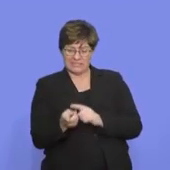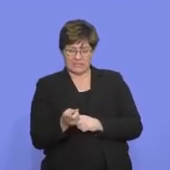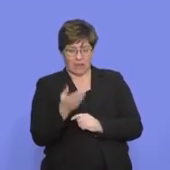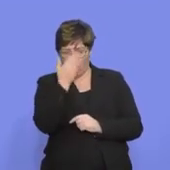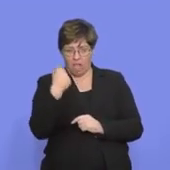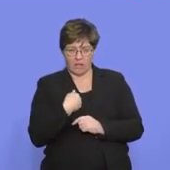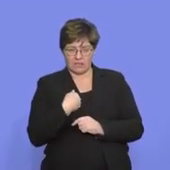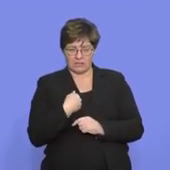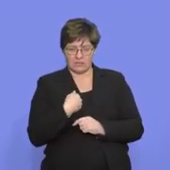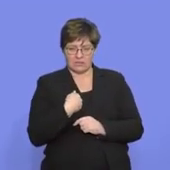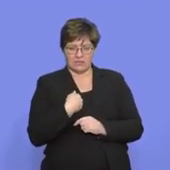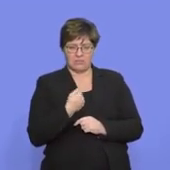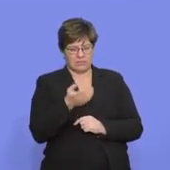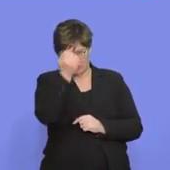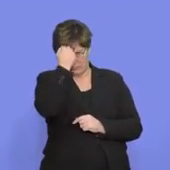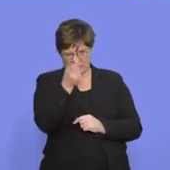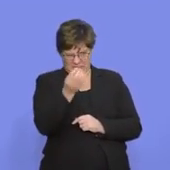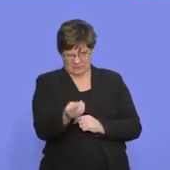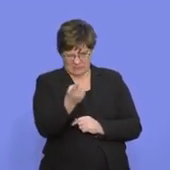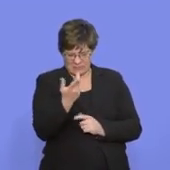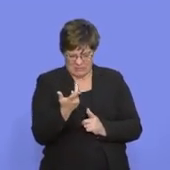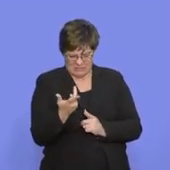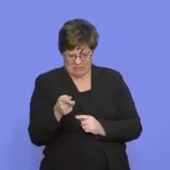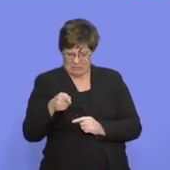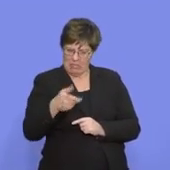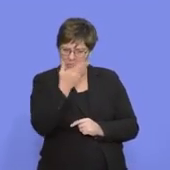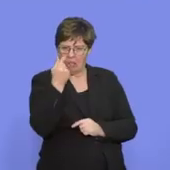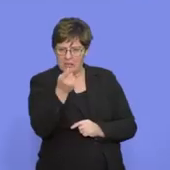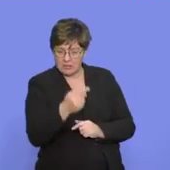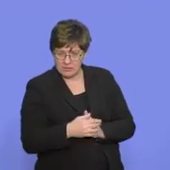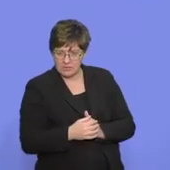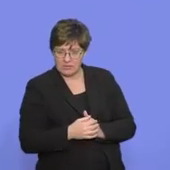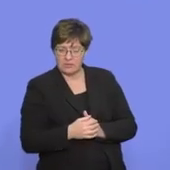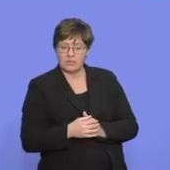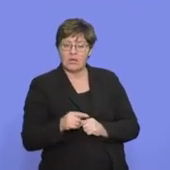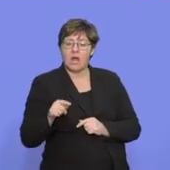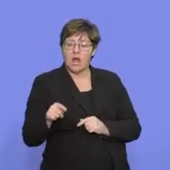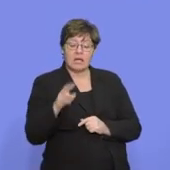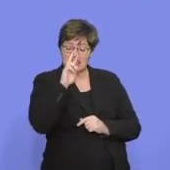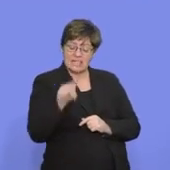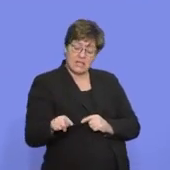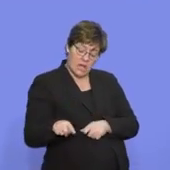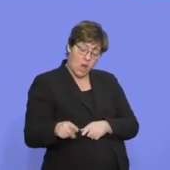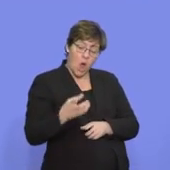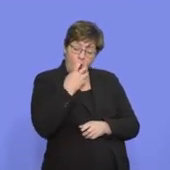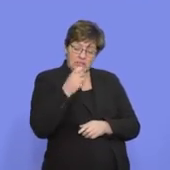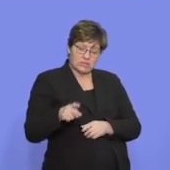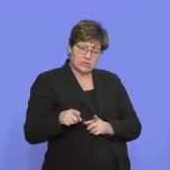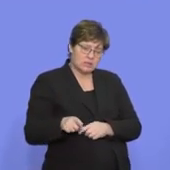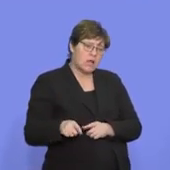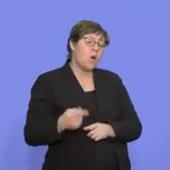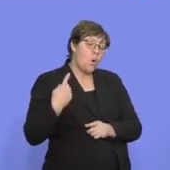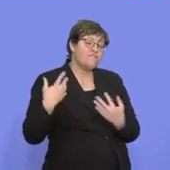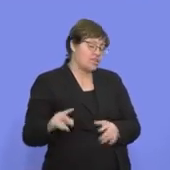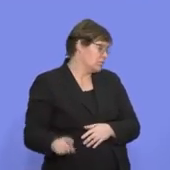You're a bit slow, you're a bit stupid or something. Right. And before you even see that your finger's on this hot plate, your nervous